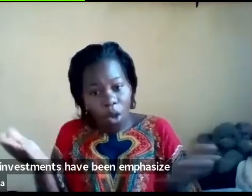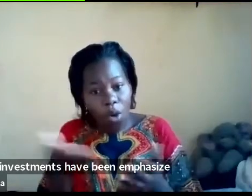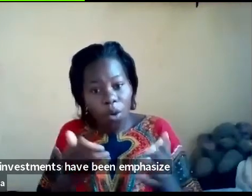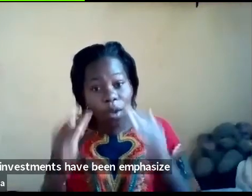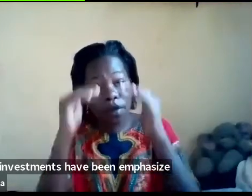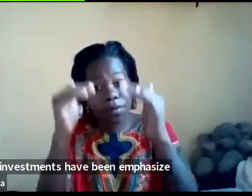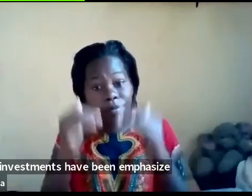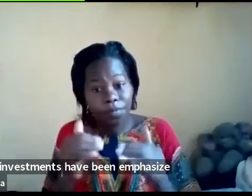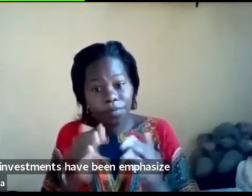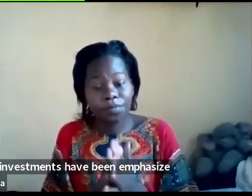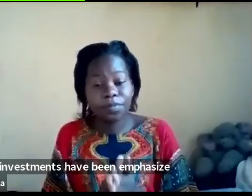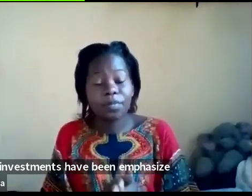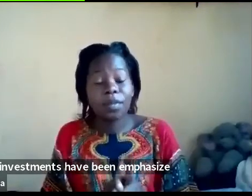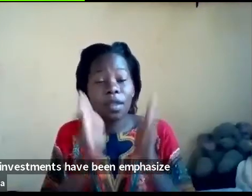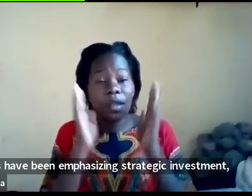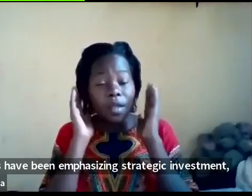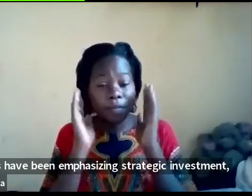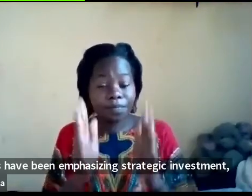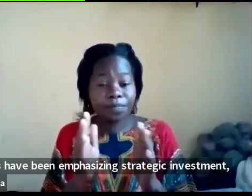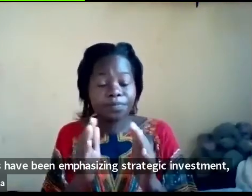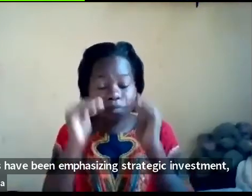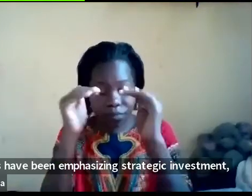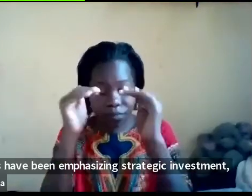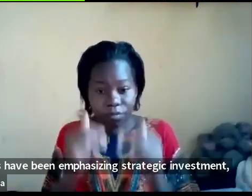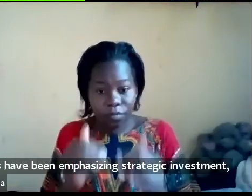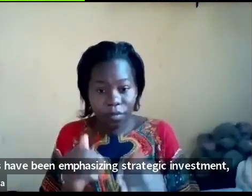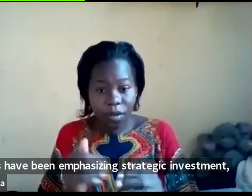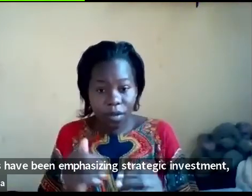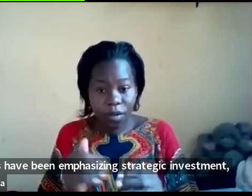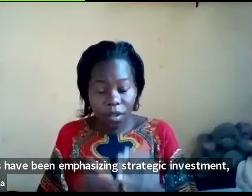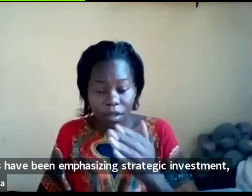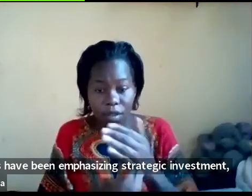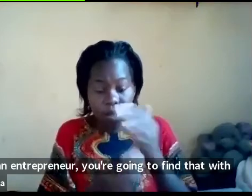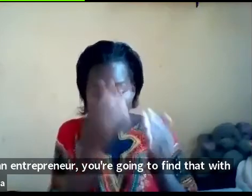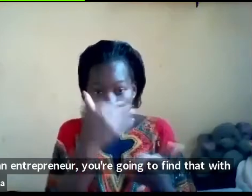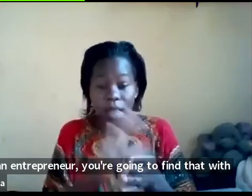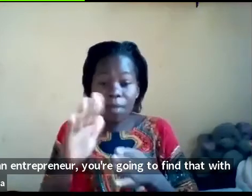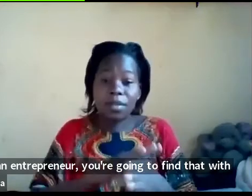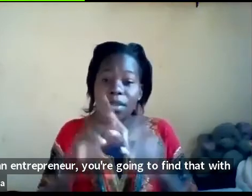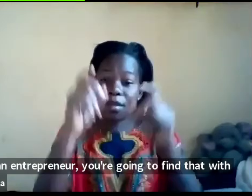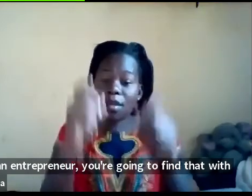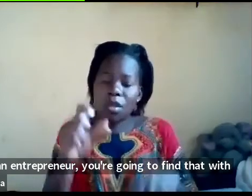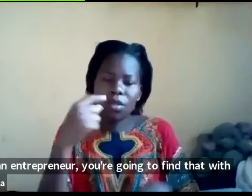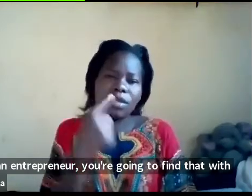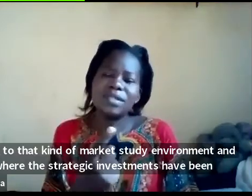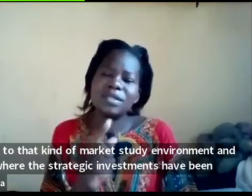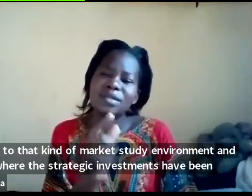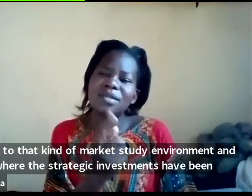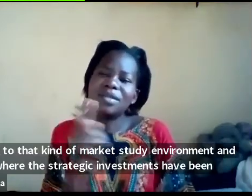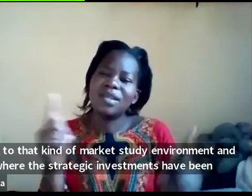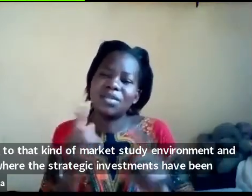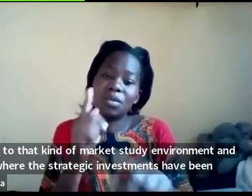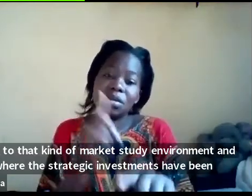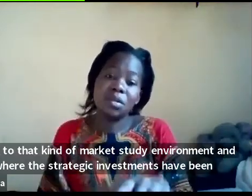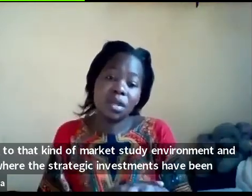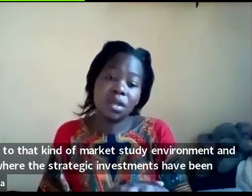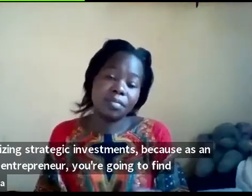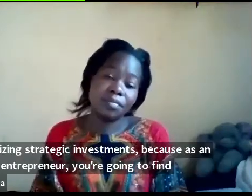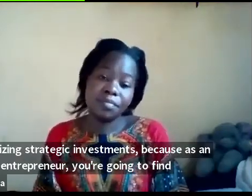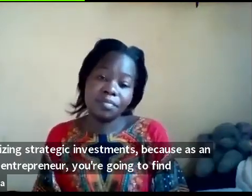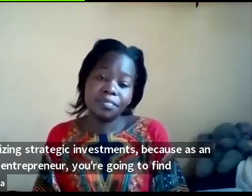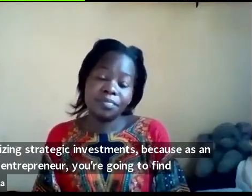strategic investments because as an entrepreneur, you're going to find that within no minute that you're part of an ecosystem, yeah?